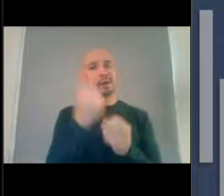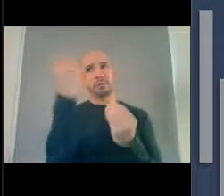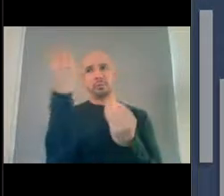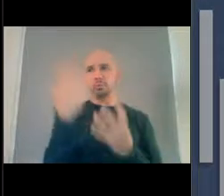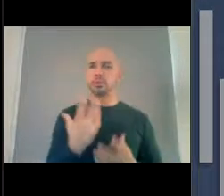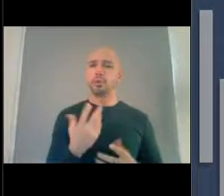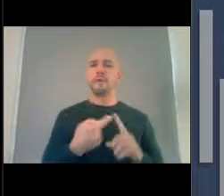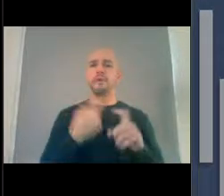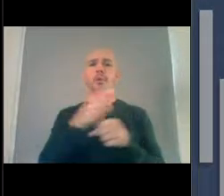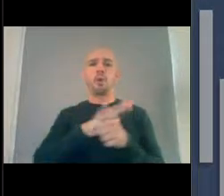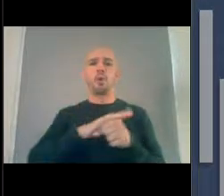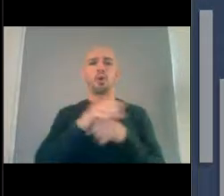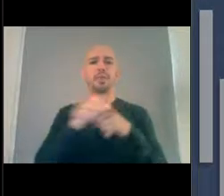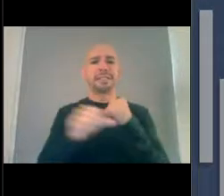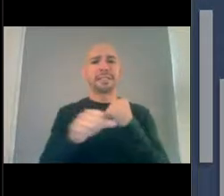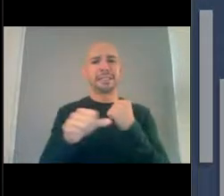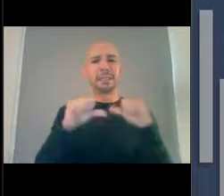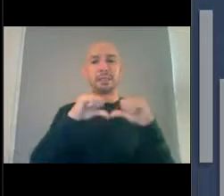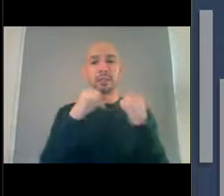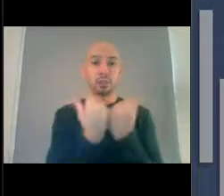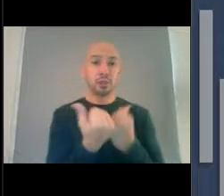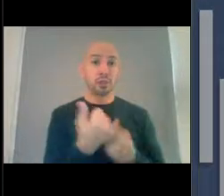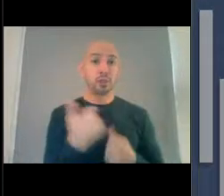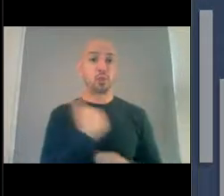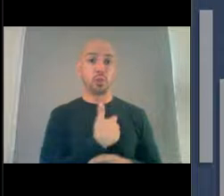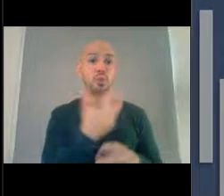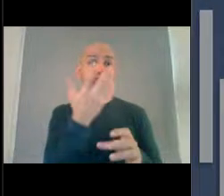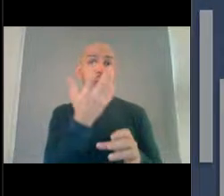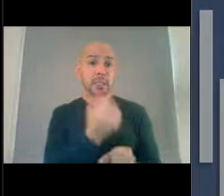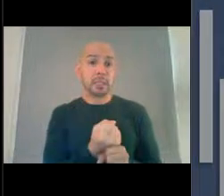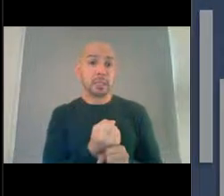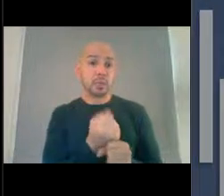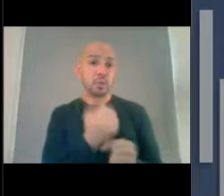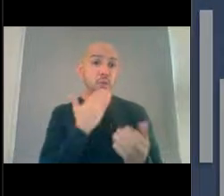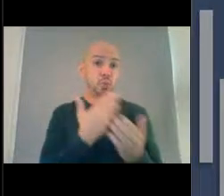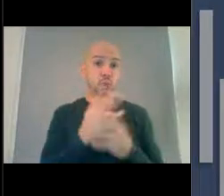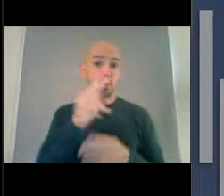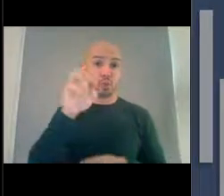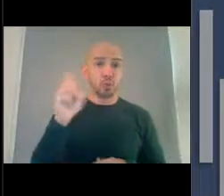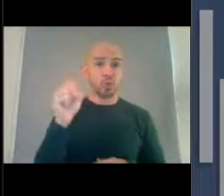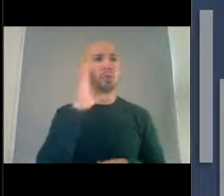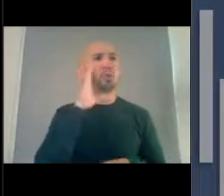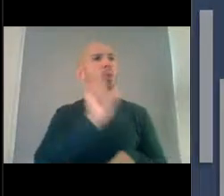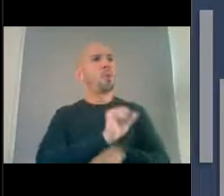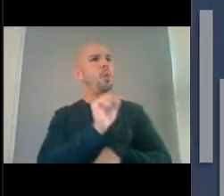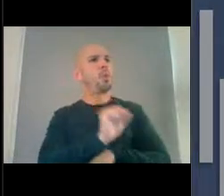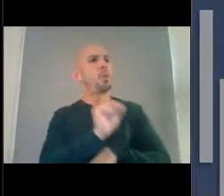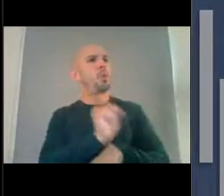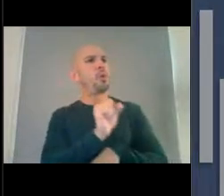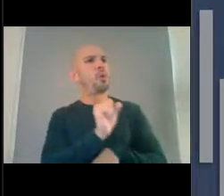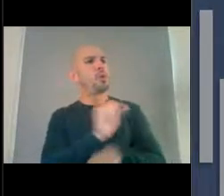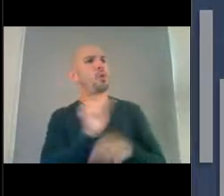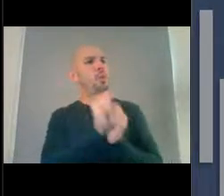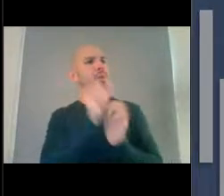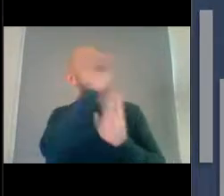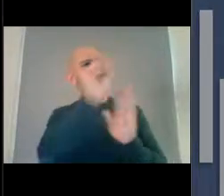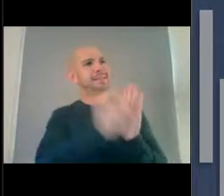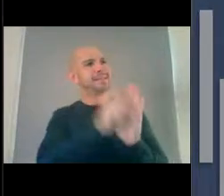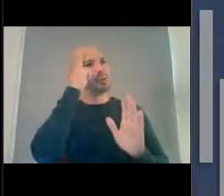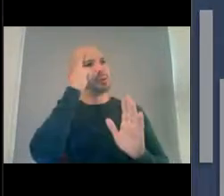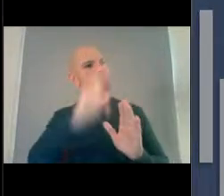assistance on the delivery of federal obligation authority we're working with the state to bolster our numbers as much as possible before the end of the fiscal